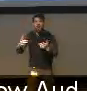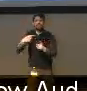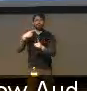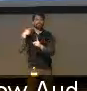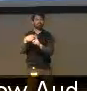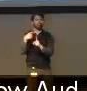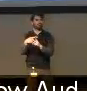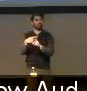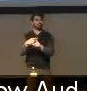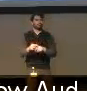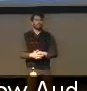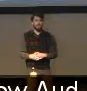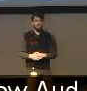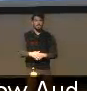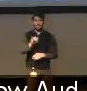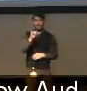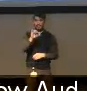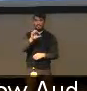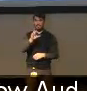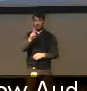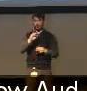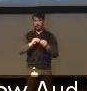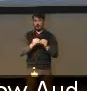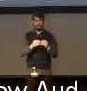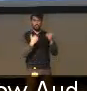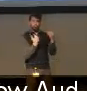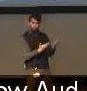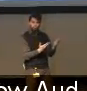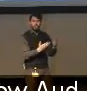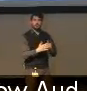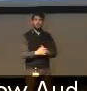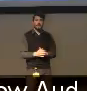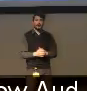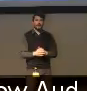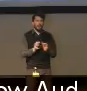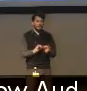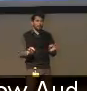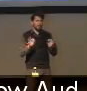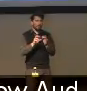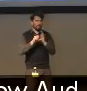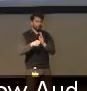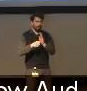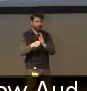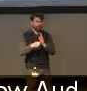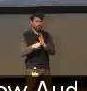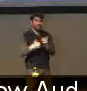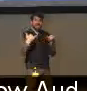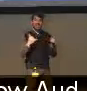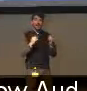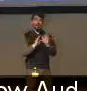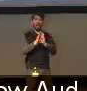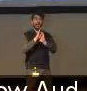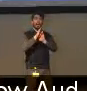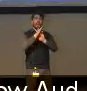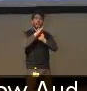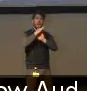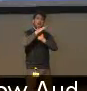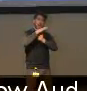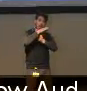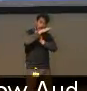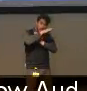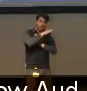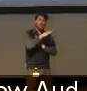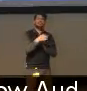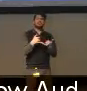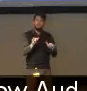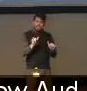ICU capacity. I think it's worth noting two things. One is the curve is relatively flat now. We expect a little bit of growth in our